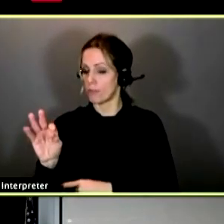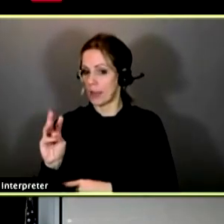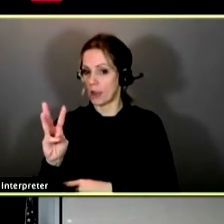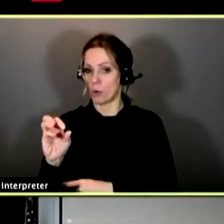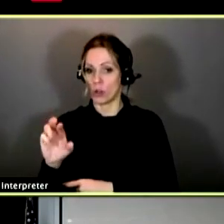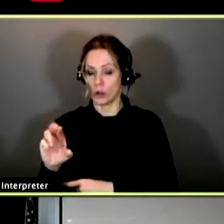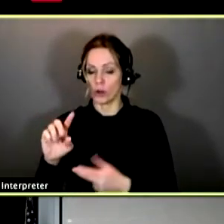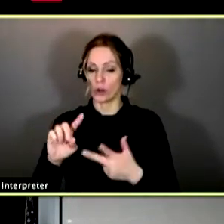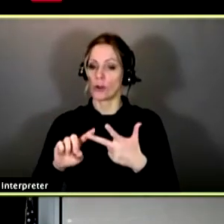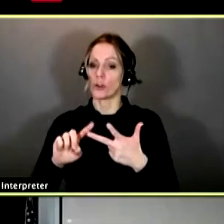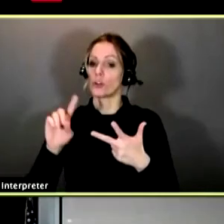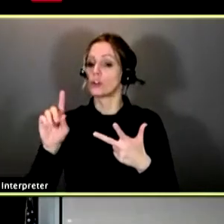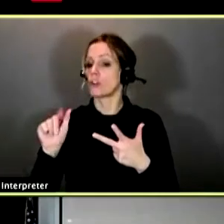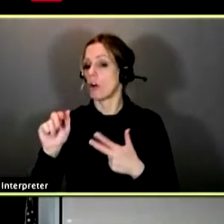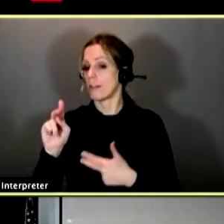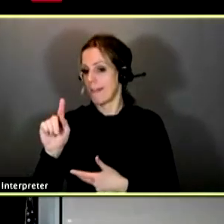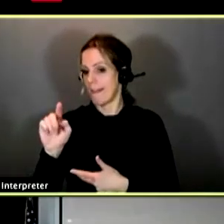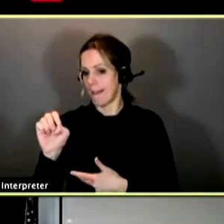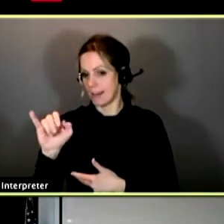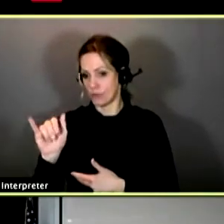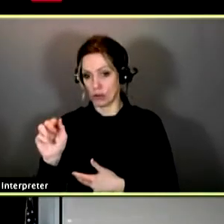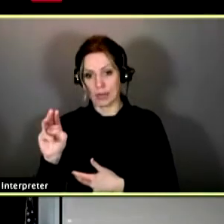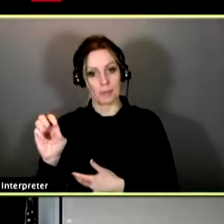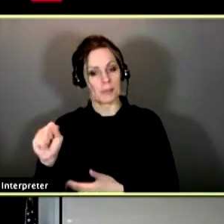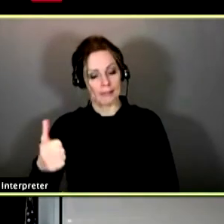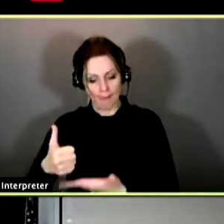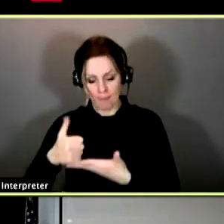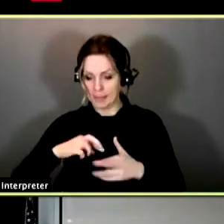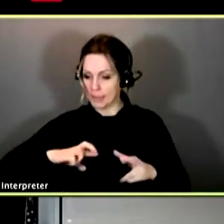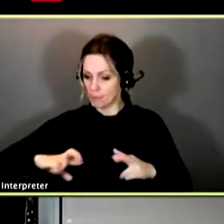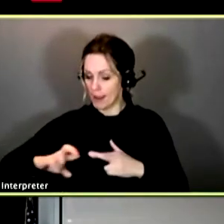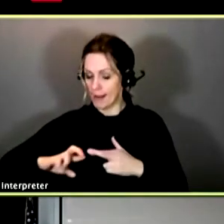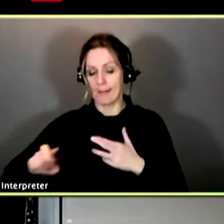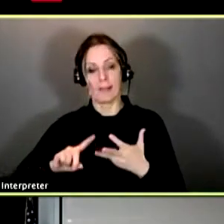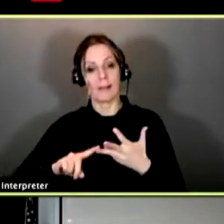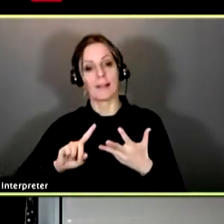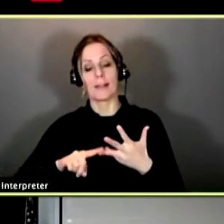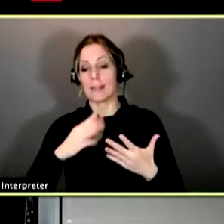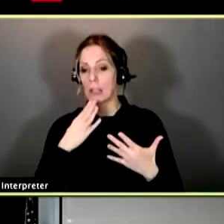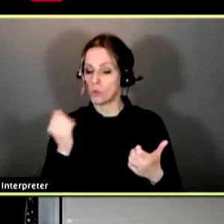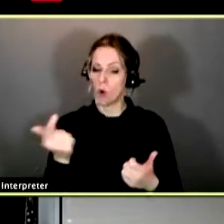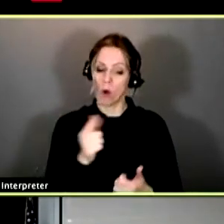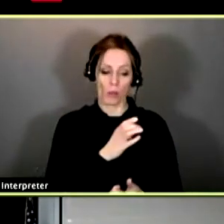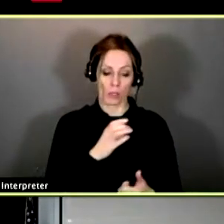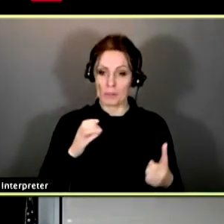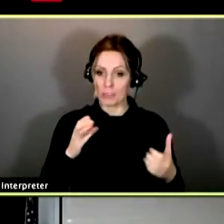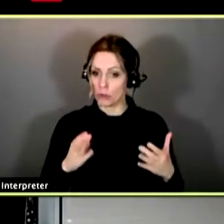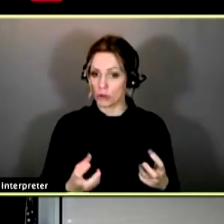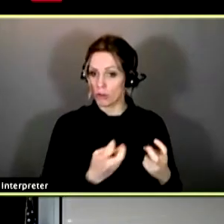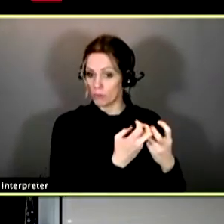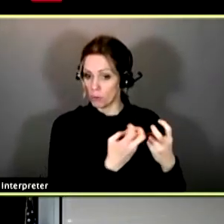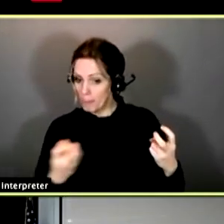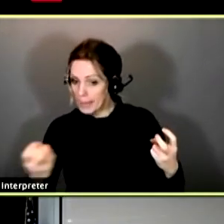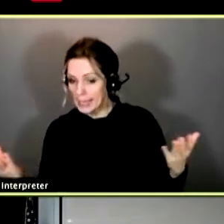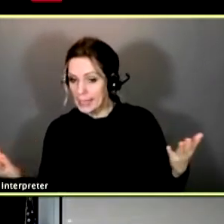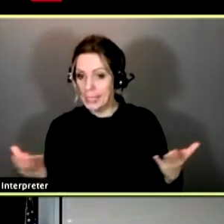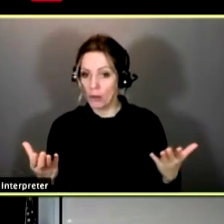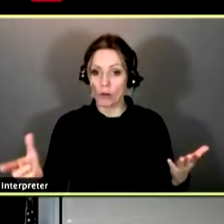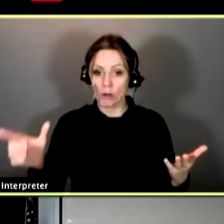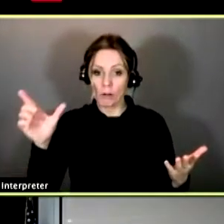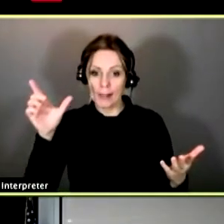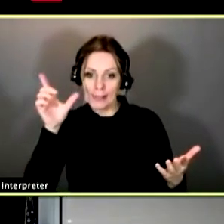me ready for this event and make sure it was a success. I want to thank all of the commissioners for being here and for listening and for their service,